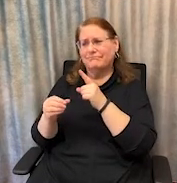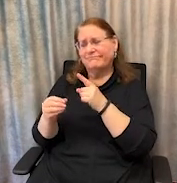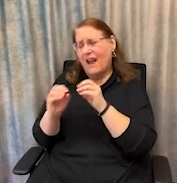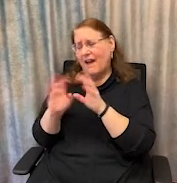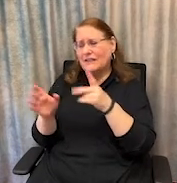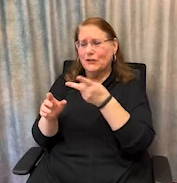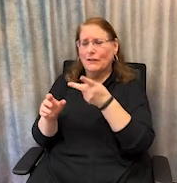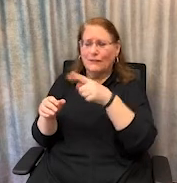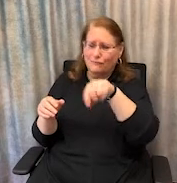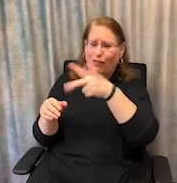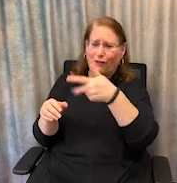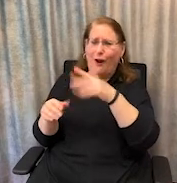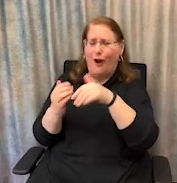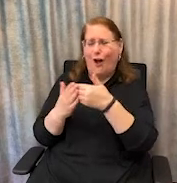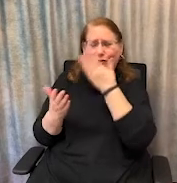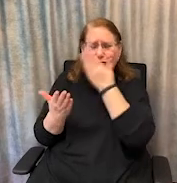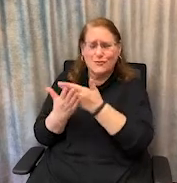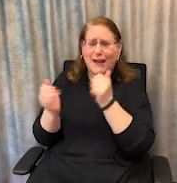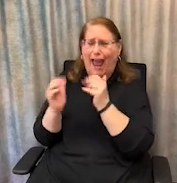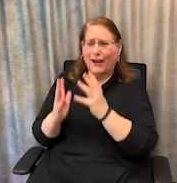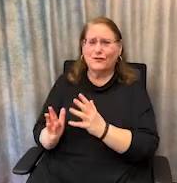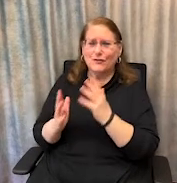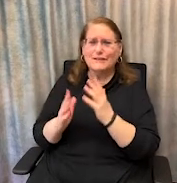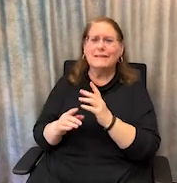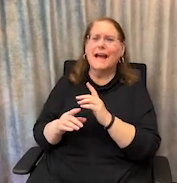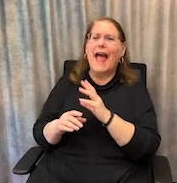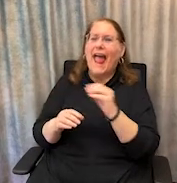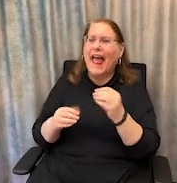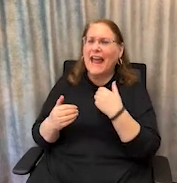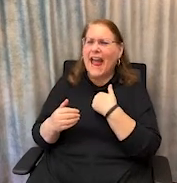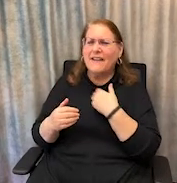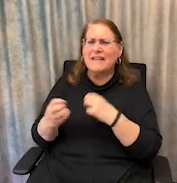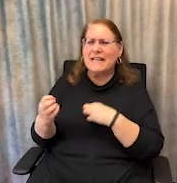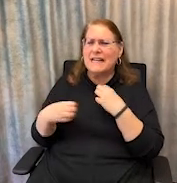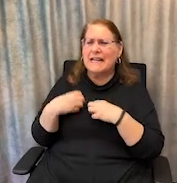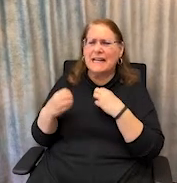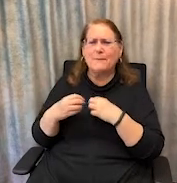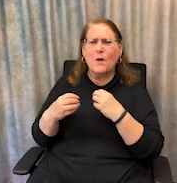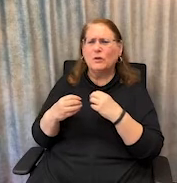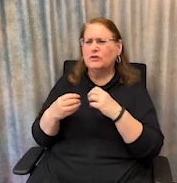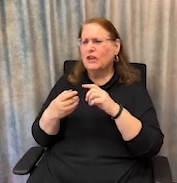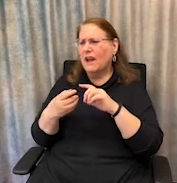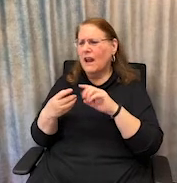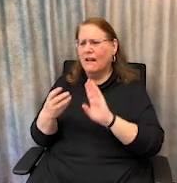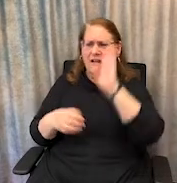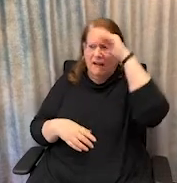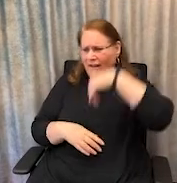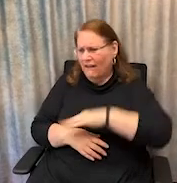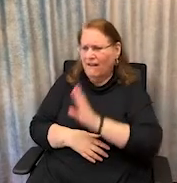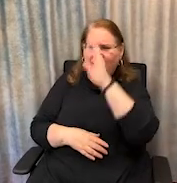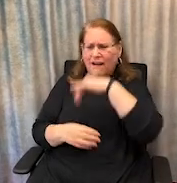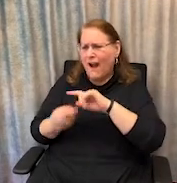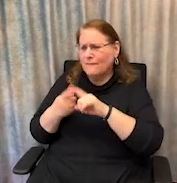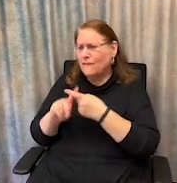you're all really good actors, but and then there's such a roller coaster of friendship and hate